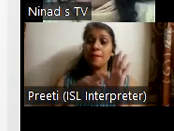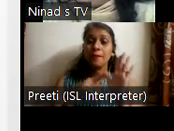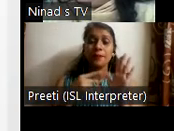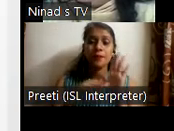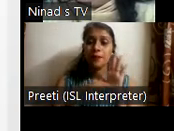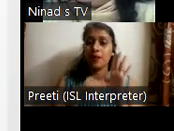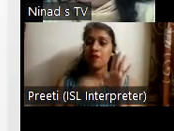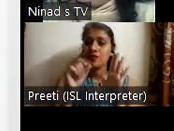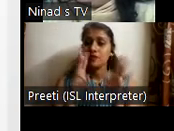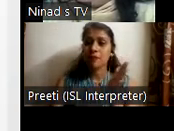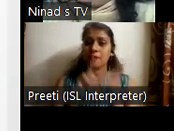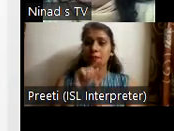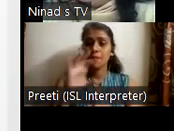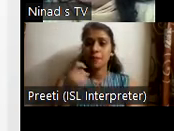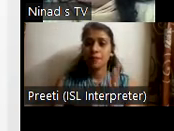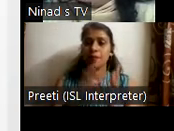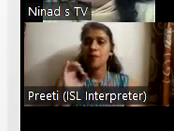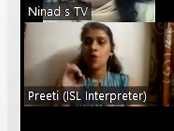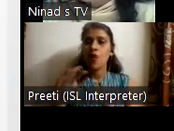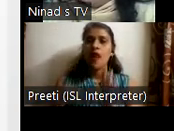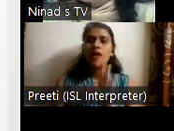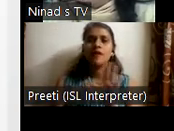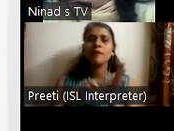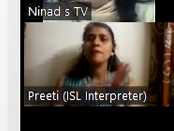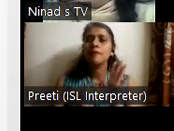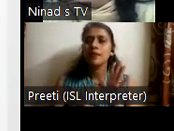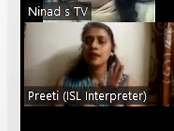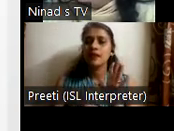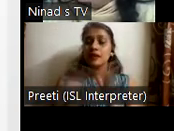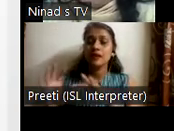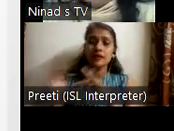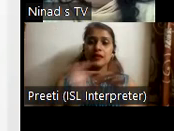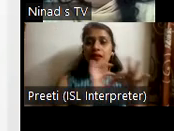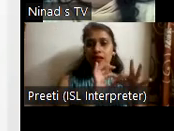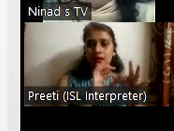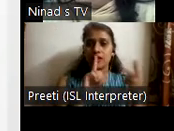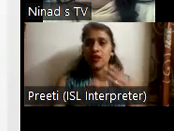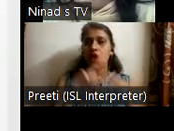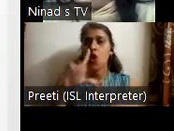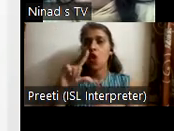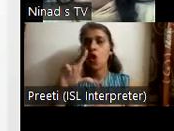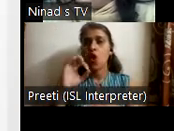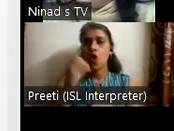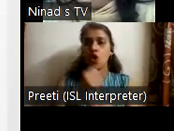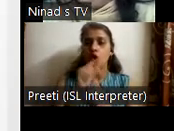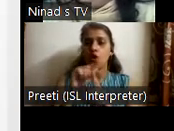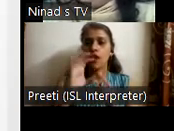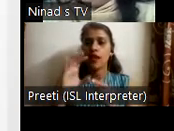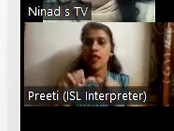means work, this is coming from the ecological perspective of Brenfriend-Brunner's